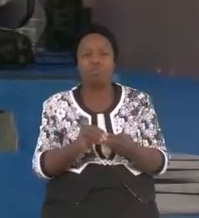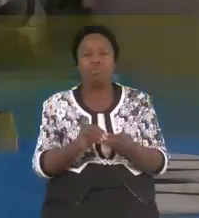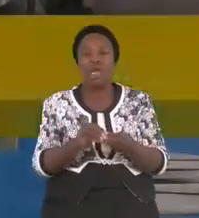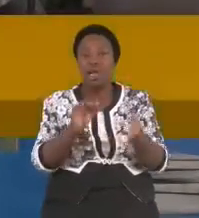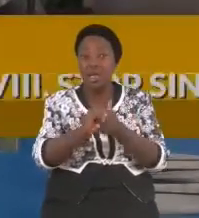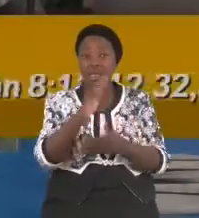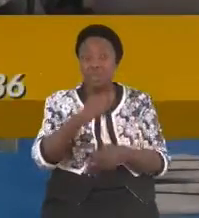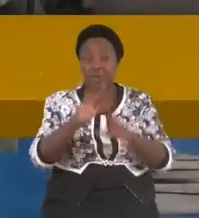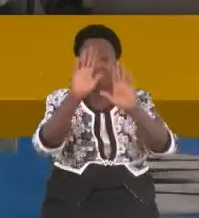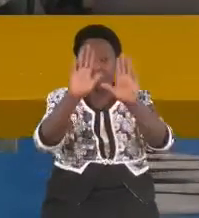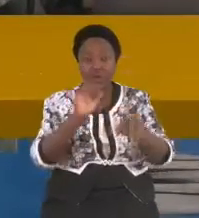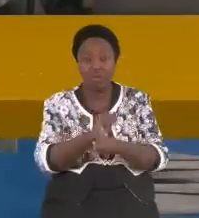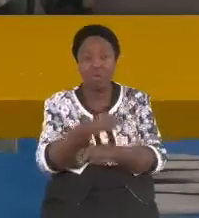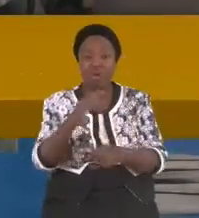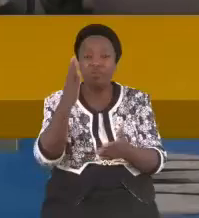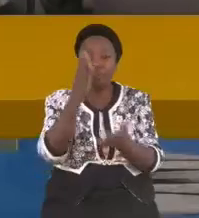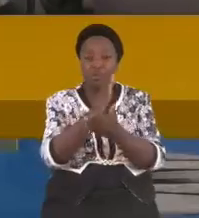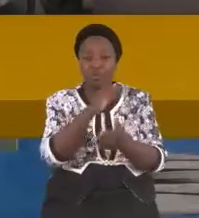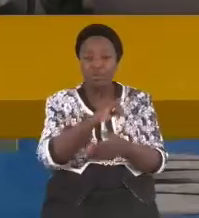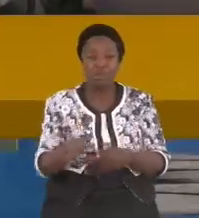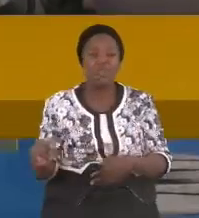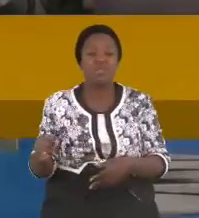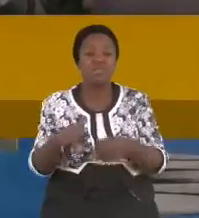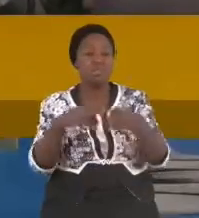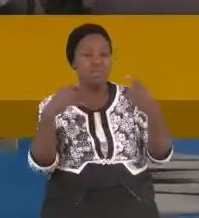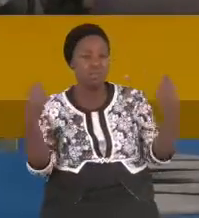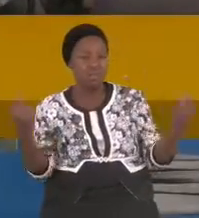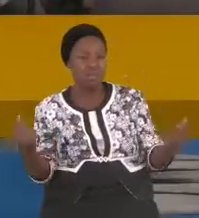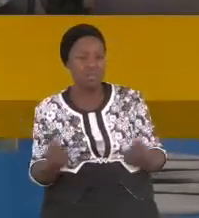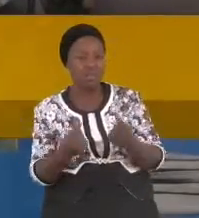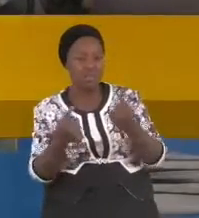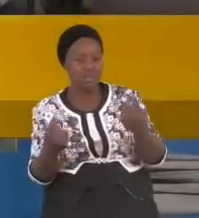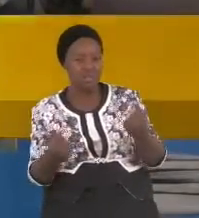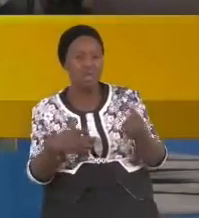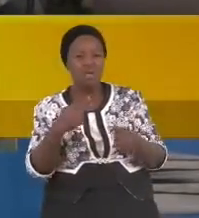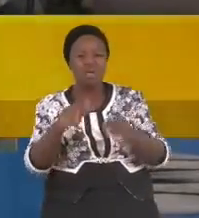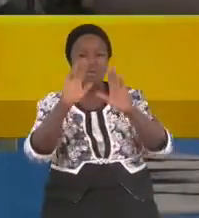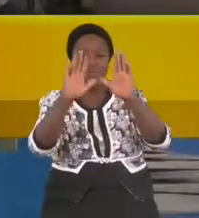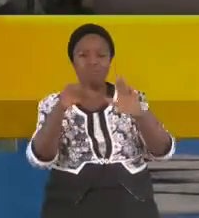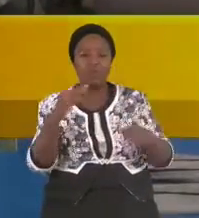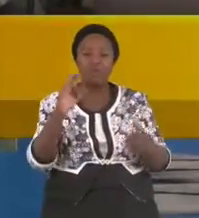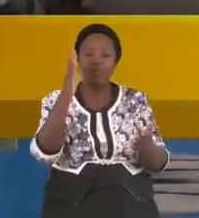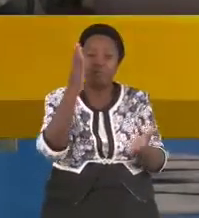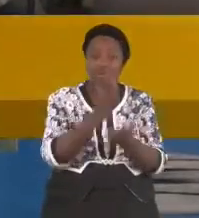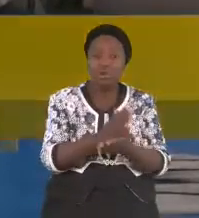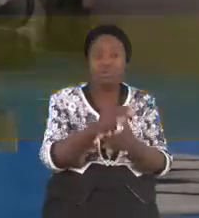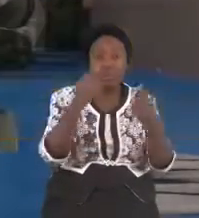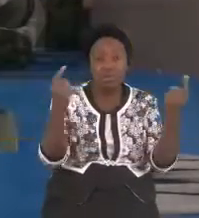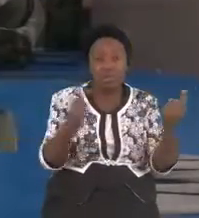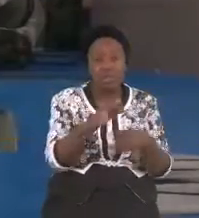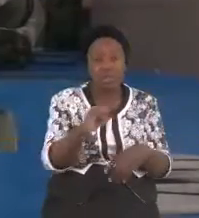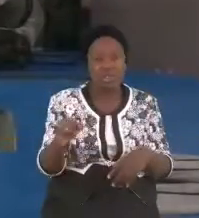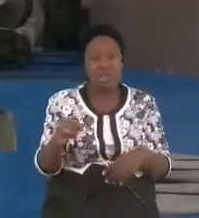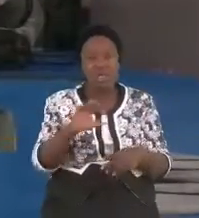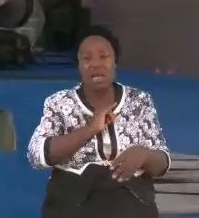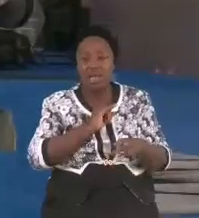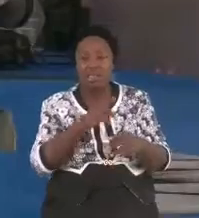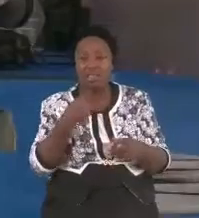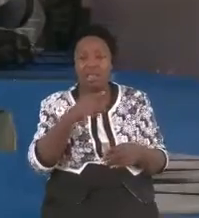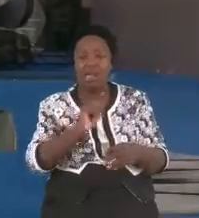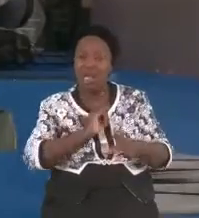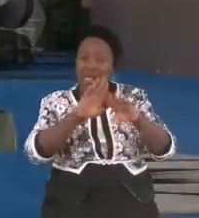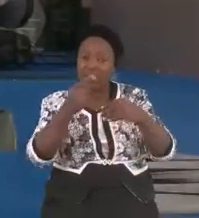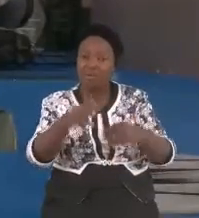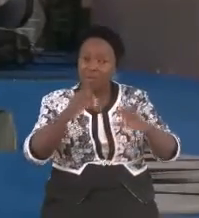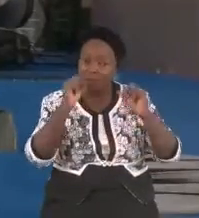miracle of stop sinning it said i give you the power now i give you the grace now go and